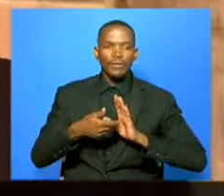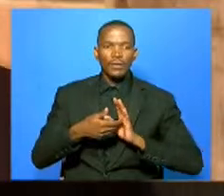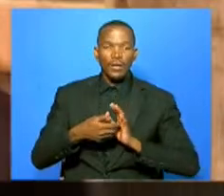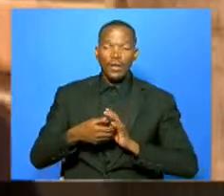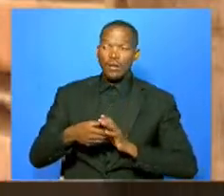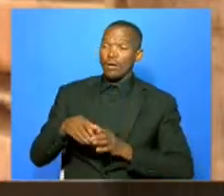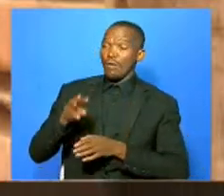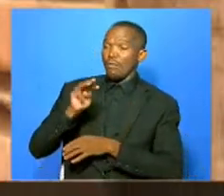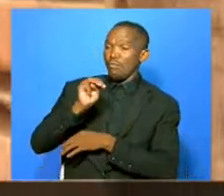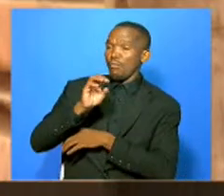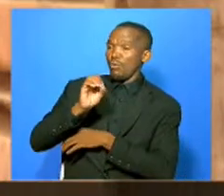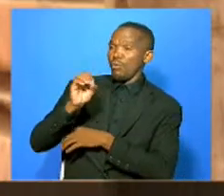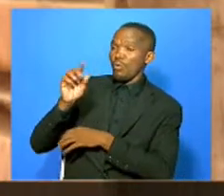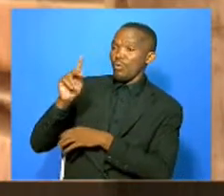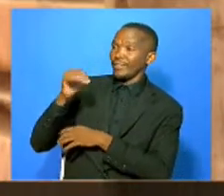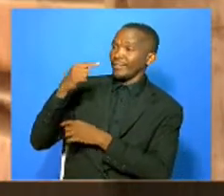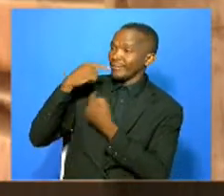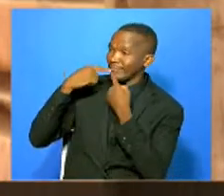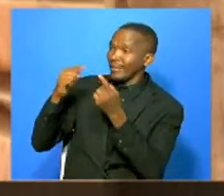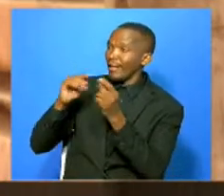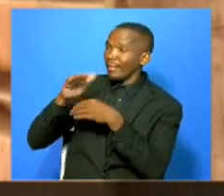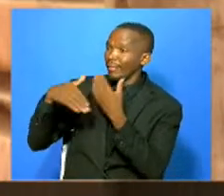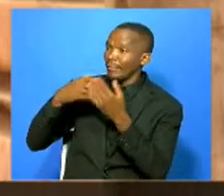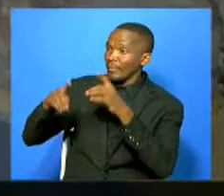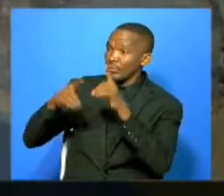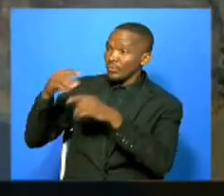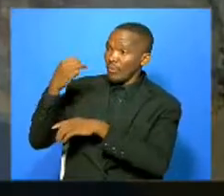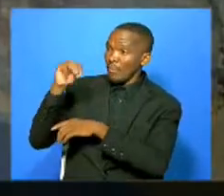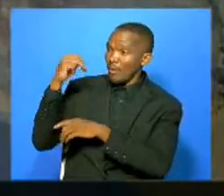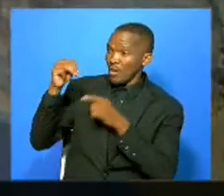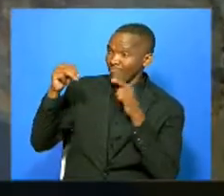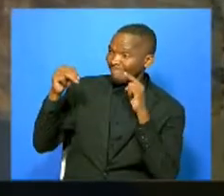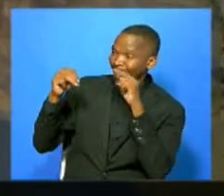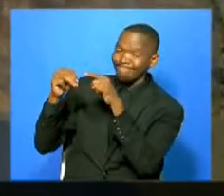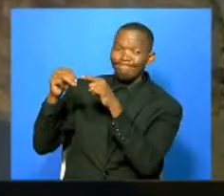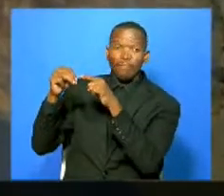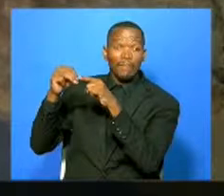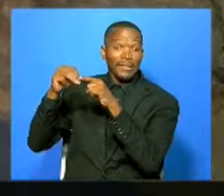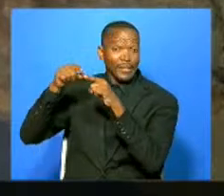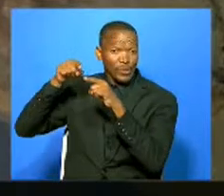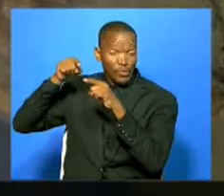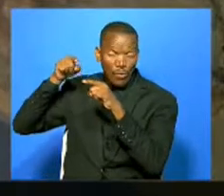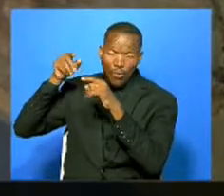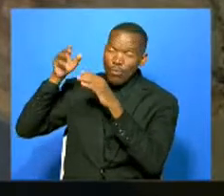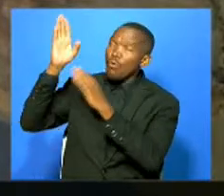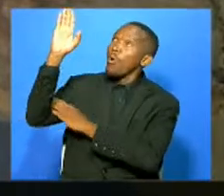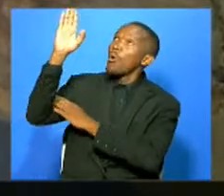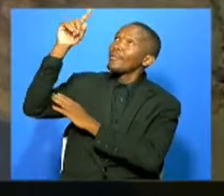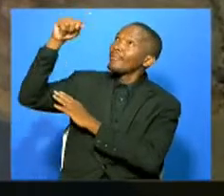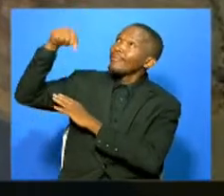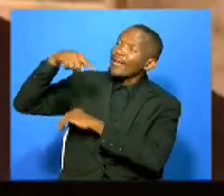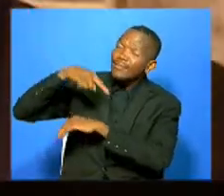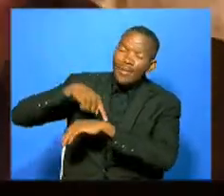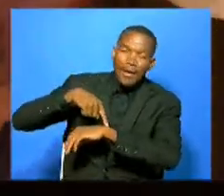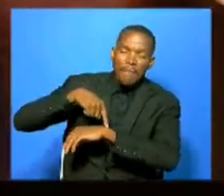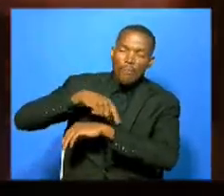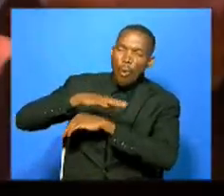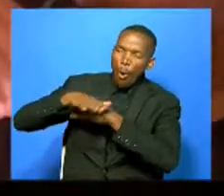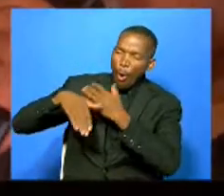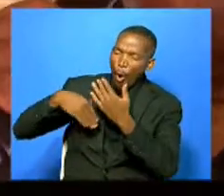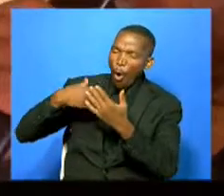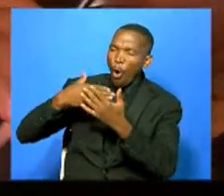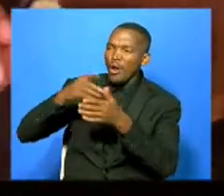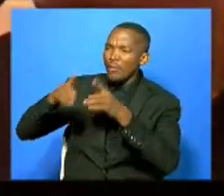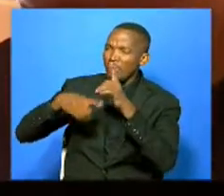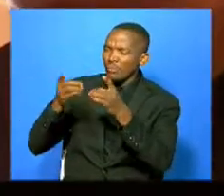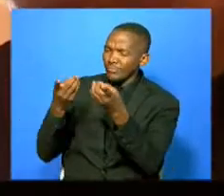bua jaana a lebise ko mo ko ena a re Modimo mo nakong ye ama botle ba ile gore